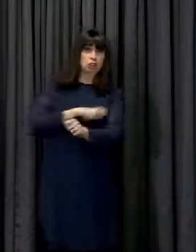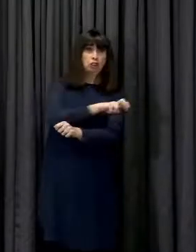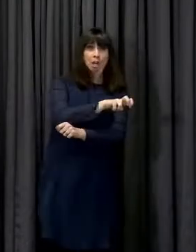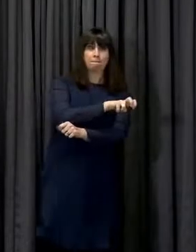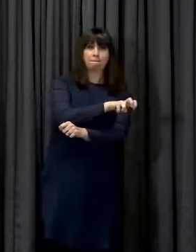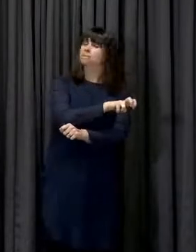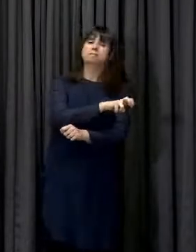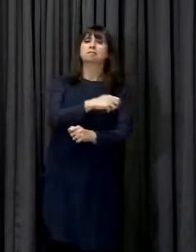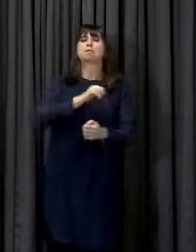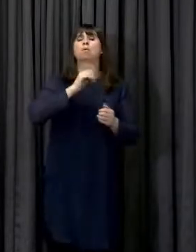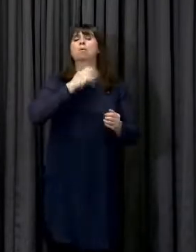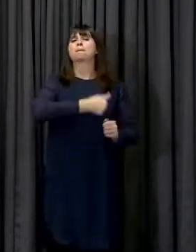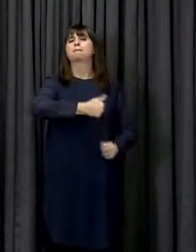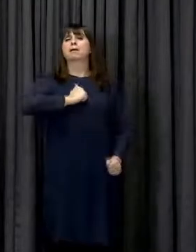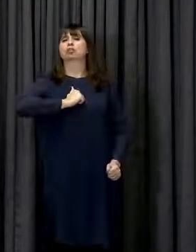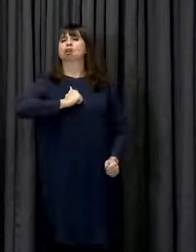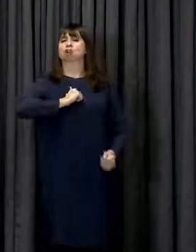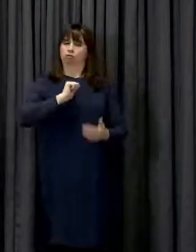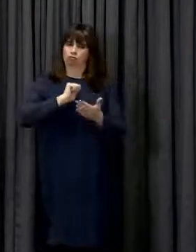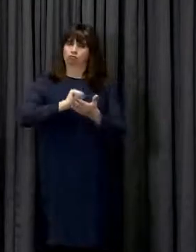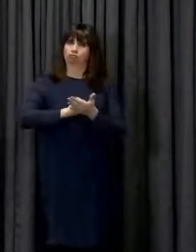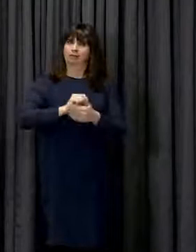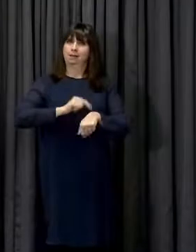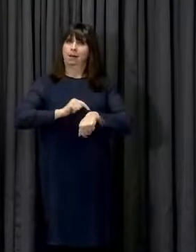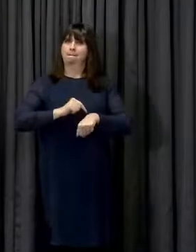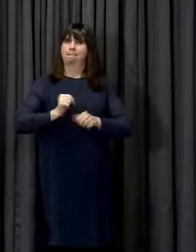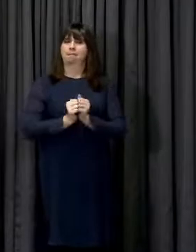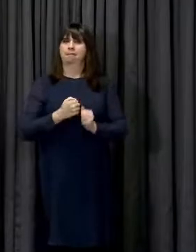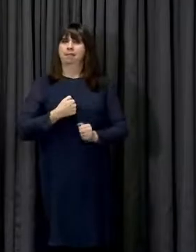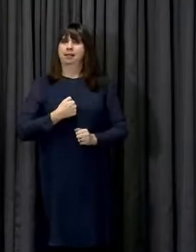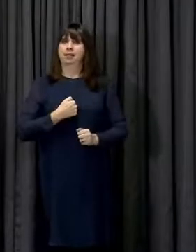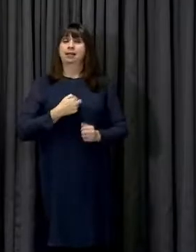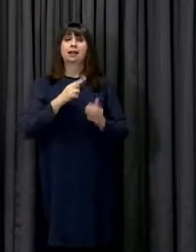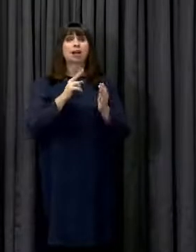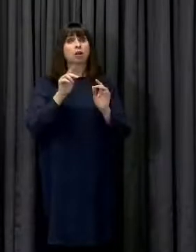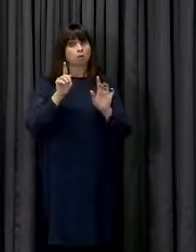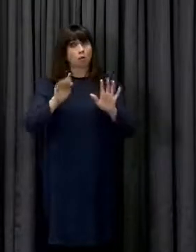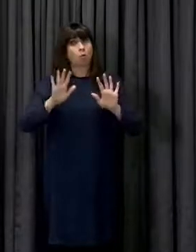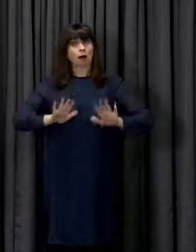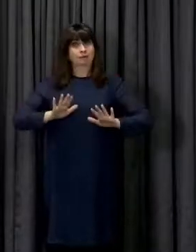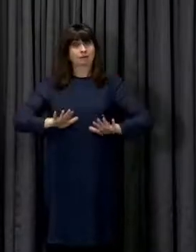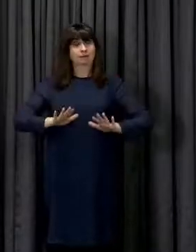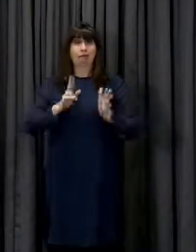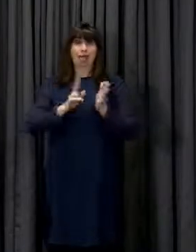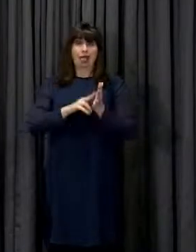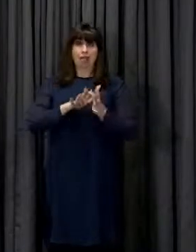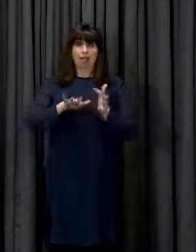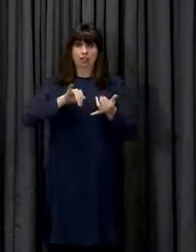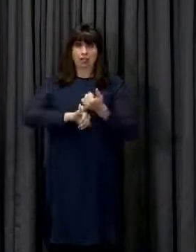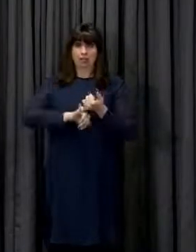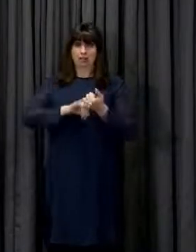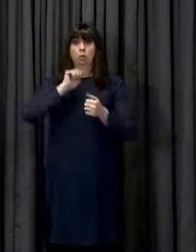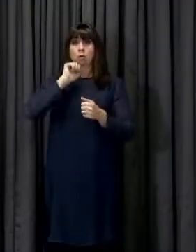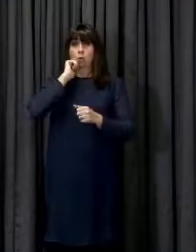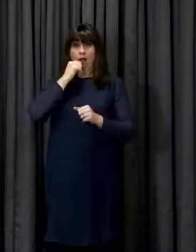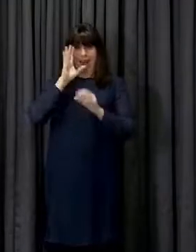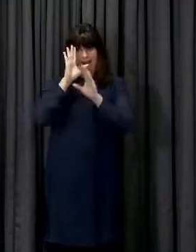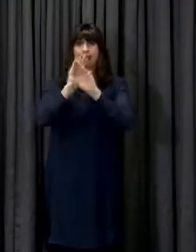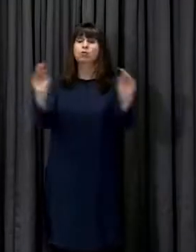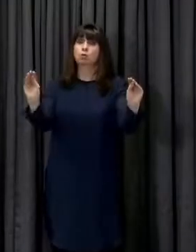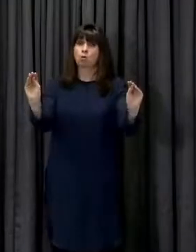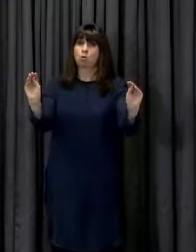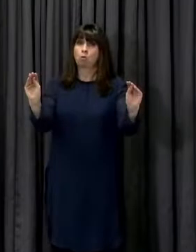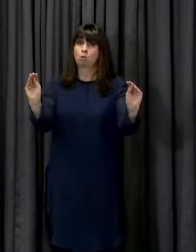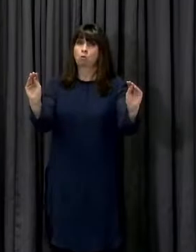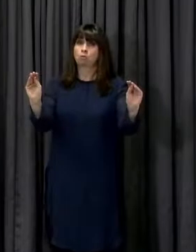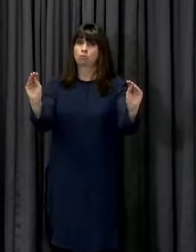ahead of other people. So be ready. The NHS will call you and invite you to somewhere to have your vaccine, or when we get